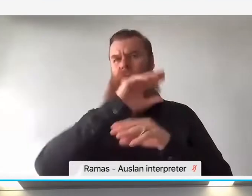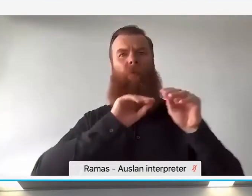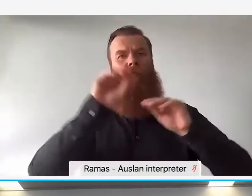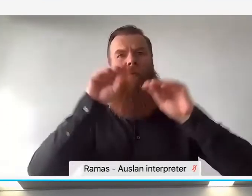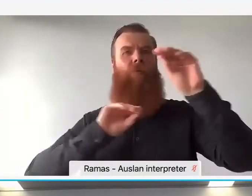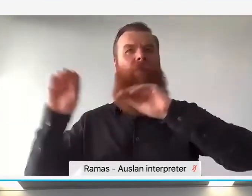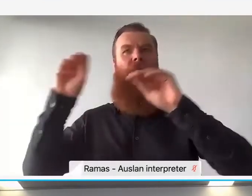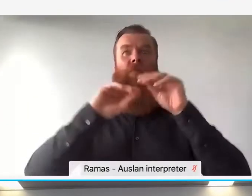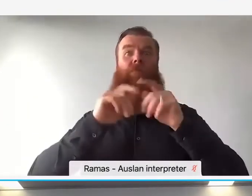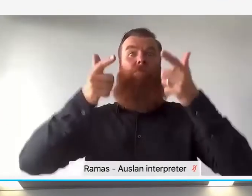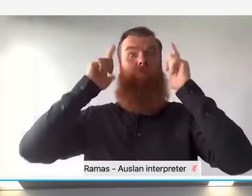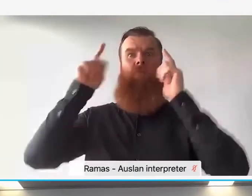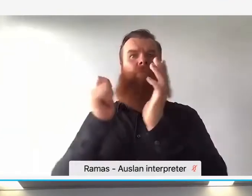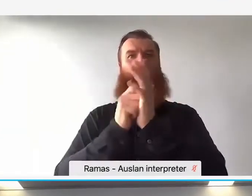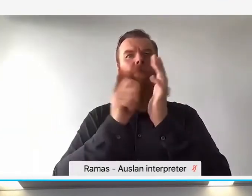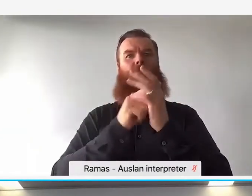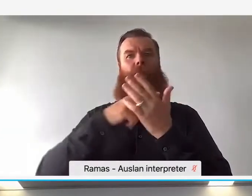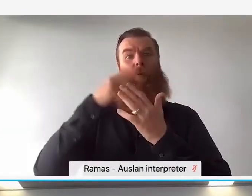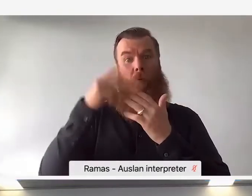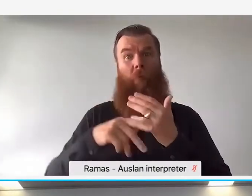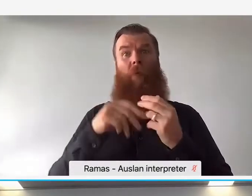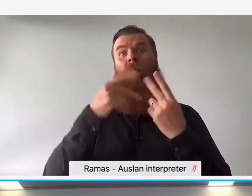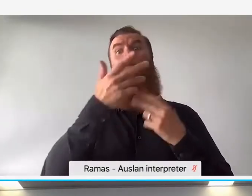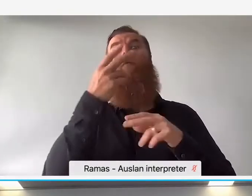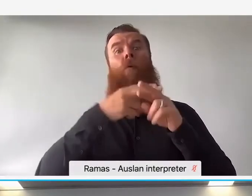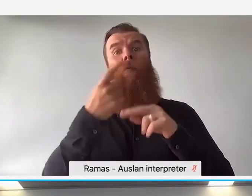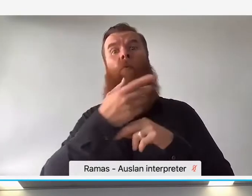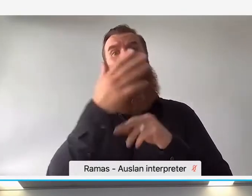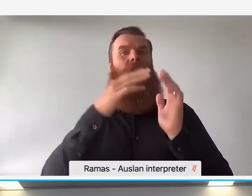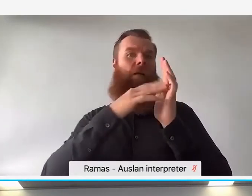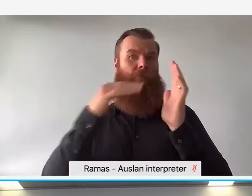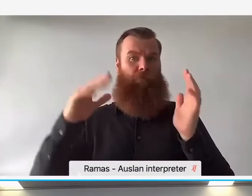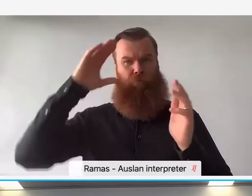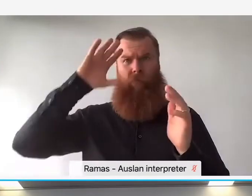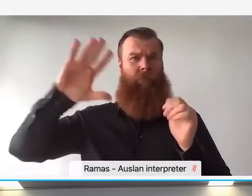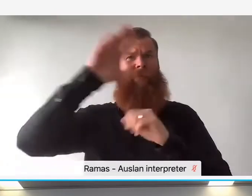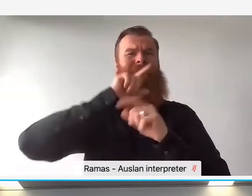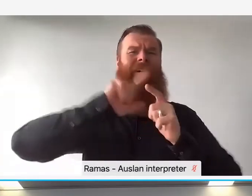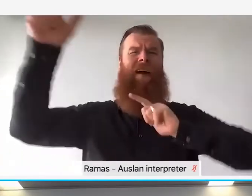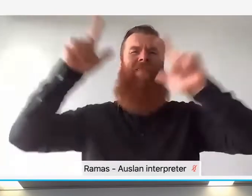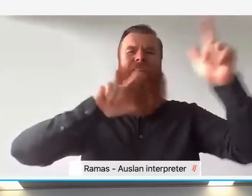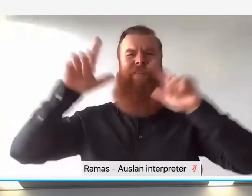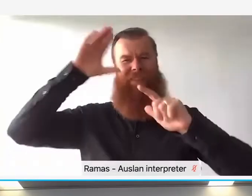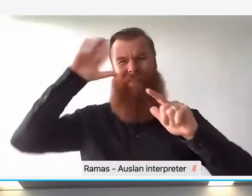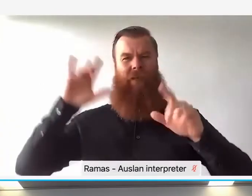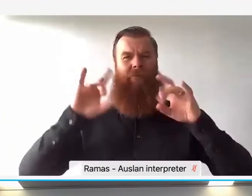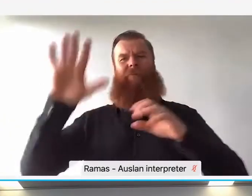to all industries in regional and rural Australia. It offers employers access to a reliable